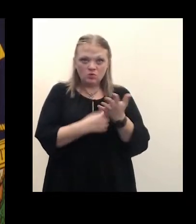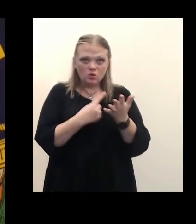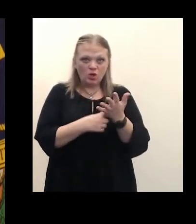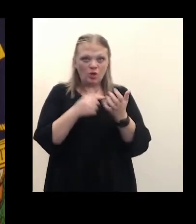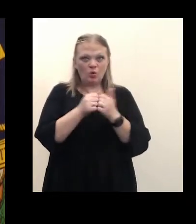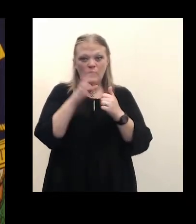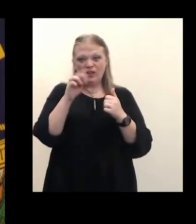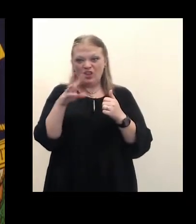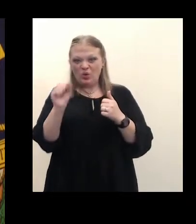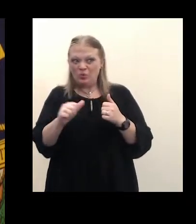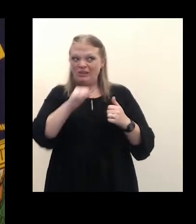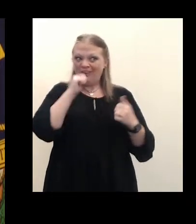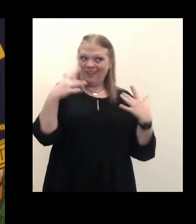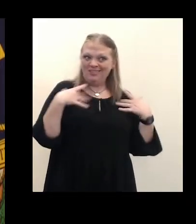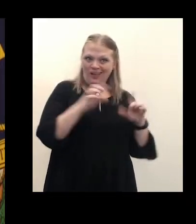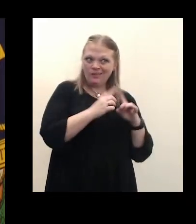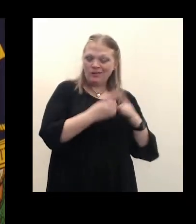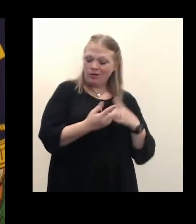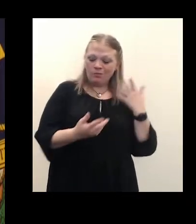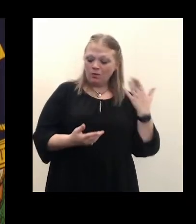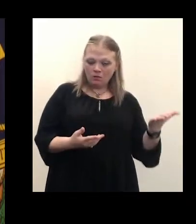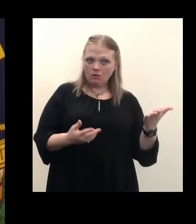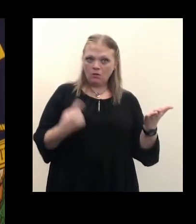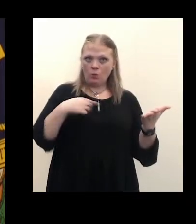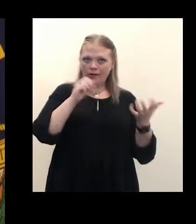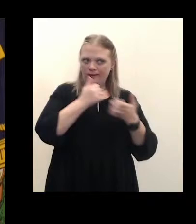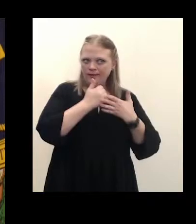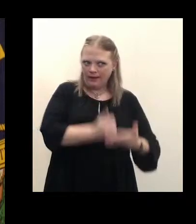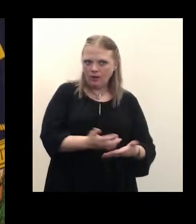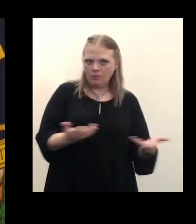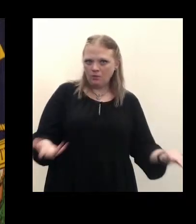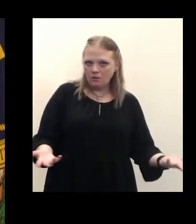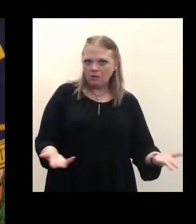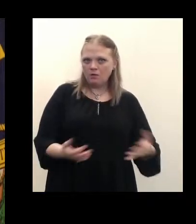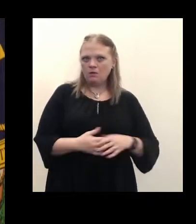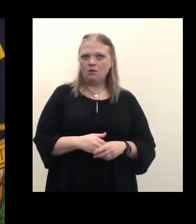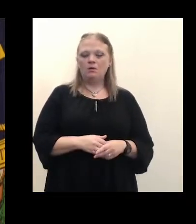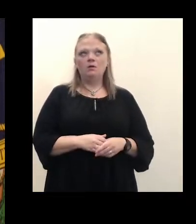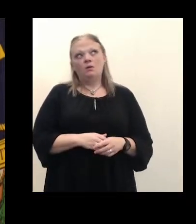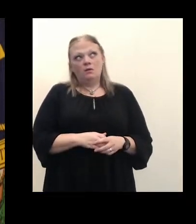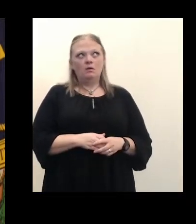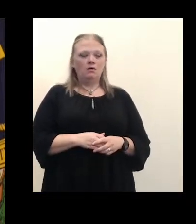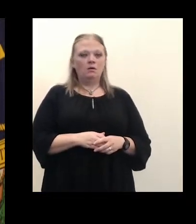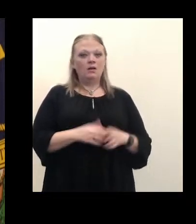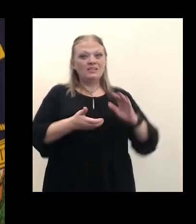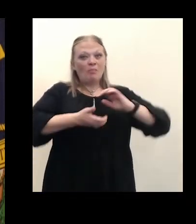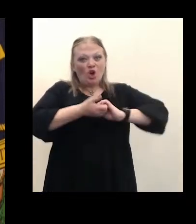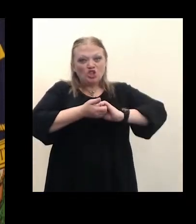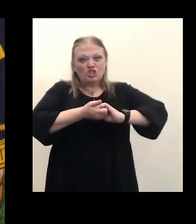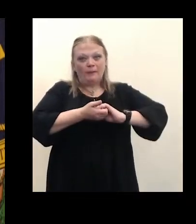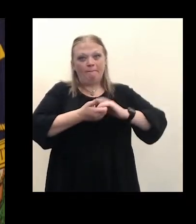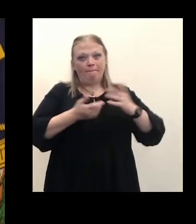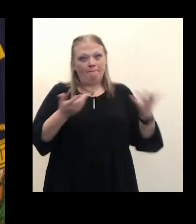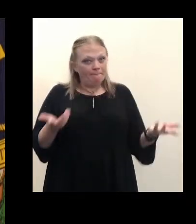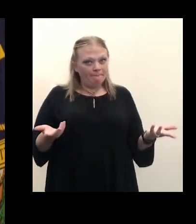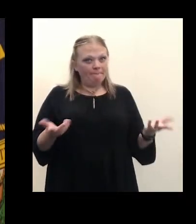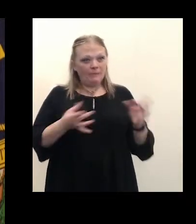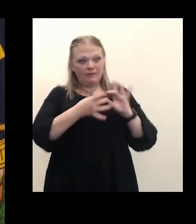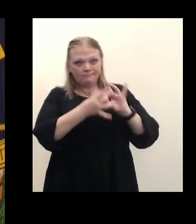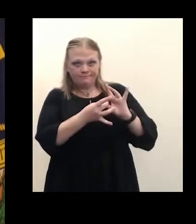health department that can help get this going. So that's a partnership, and so we